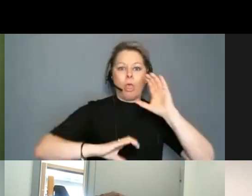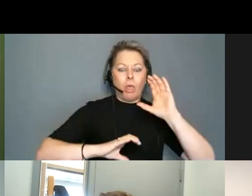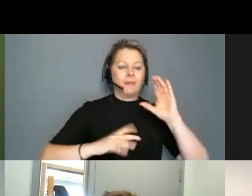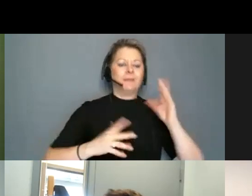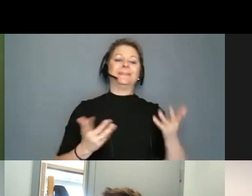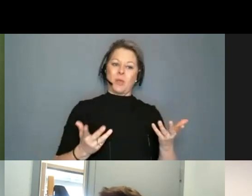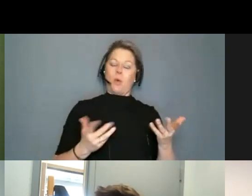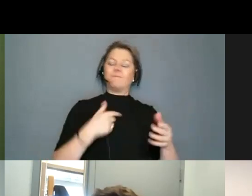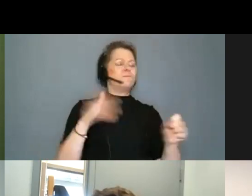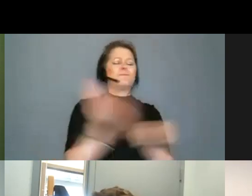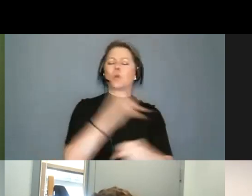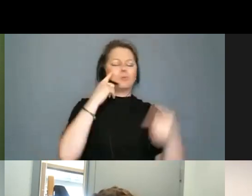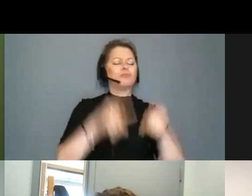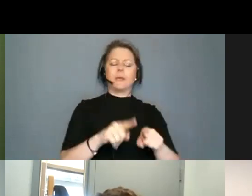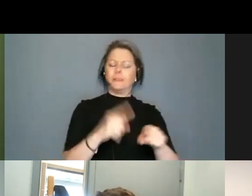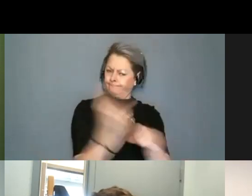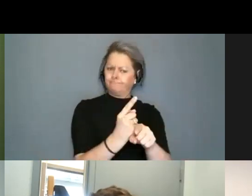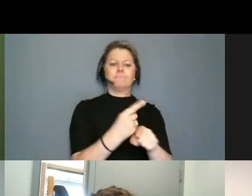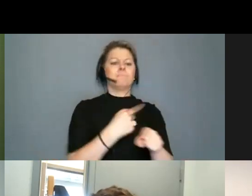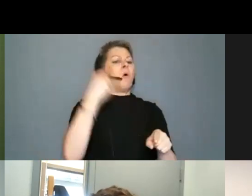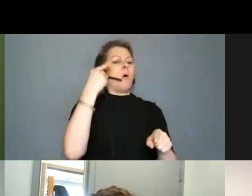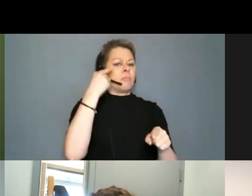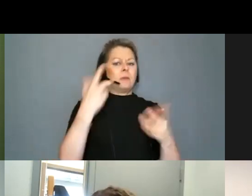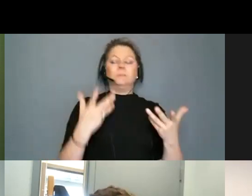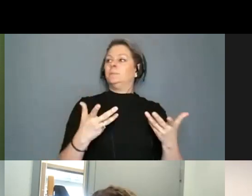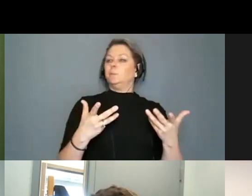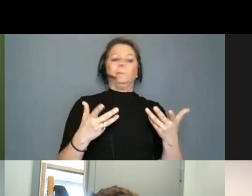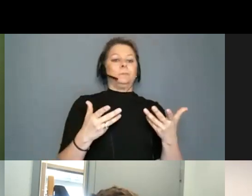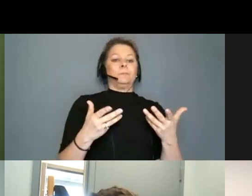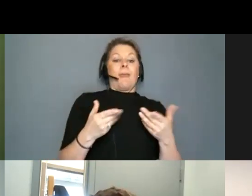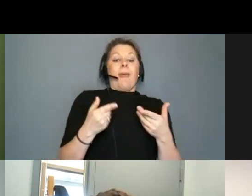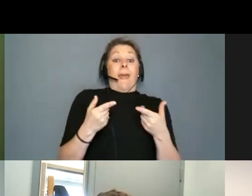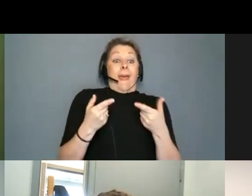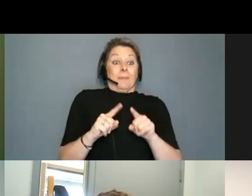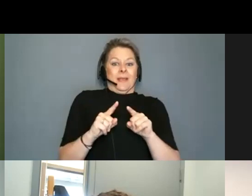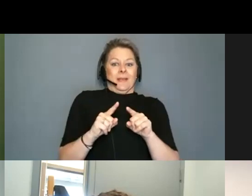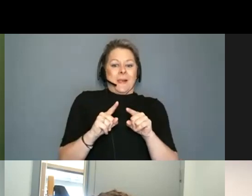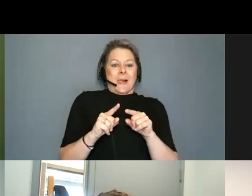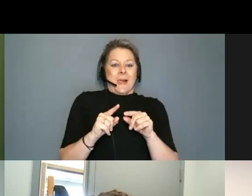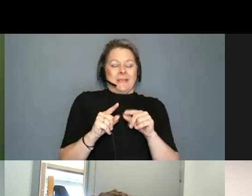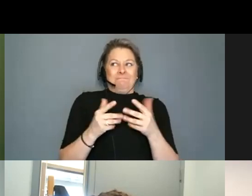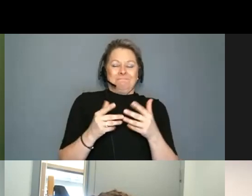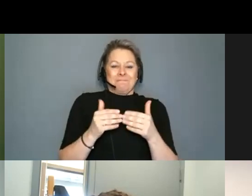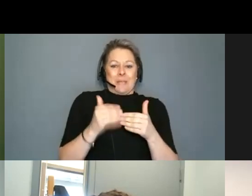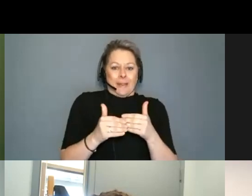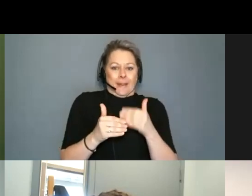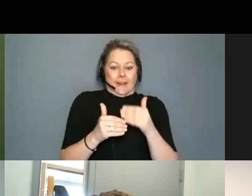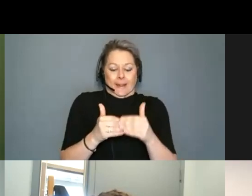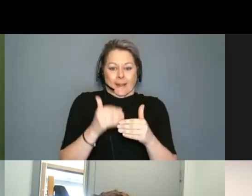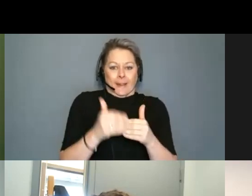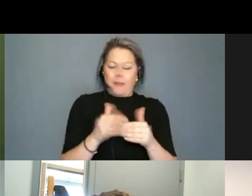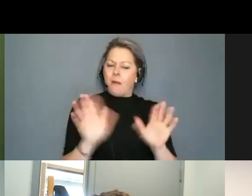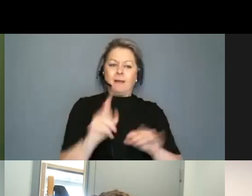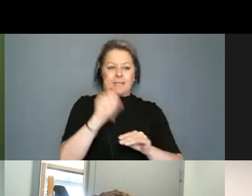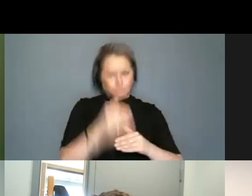Yeah, no, I fully agree with you. I think it's happening in little bits and pieces, but it's not consistent, and we need to do a better